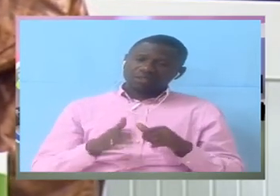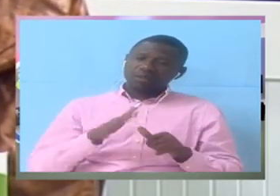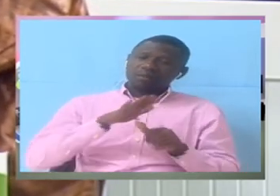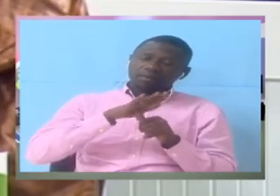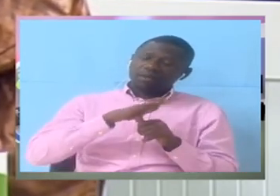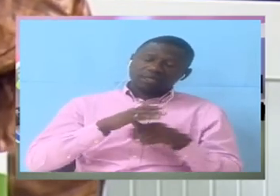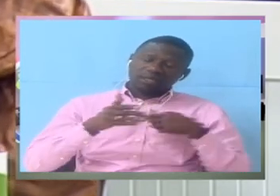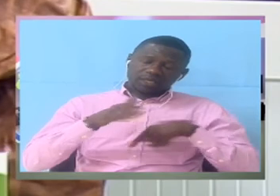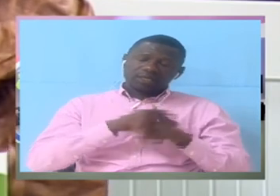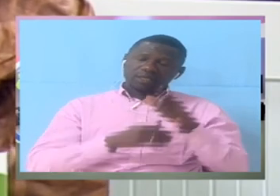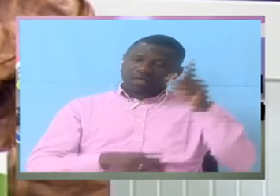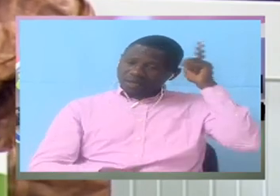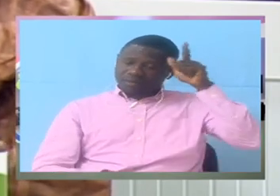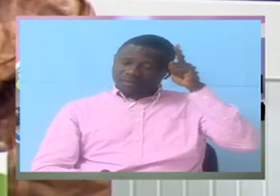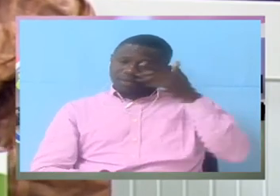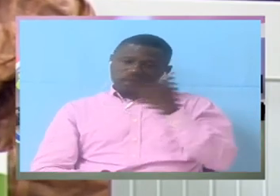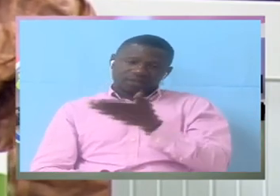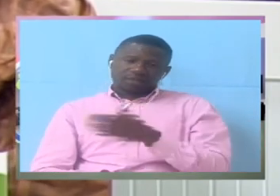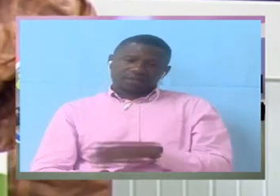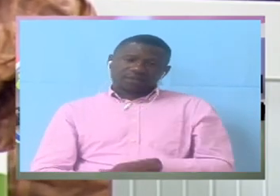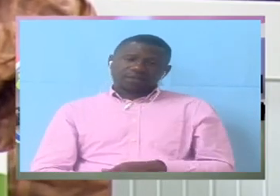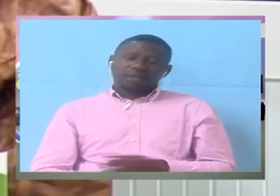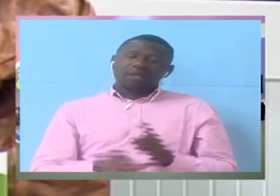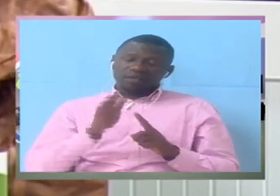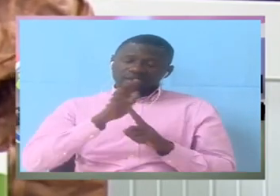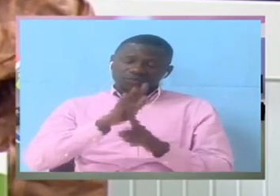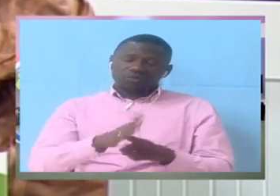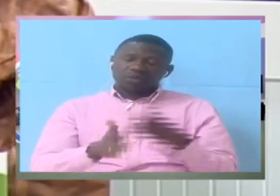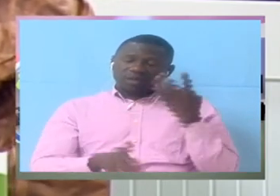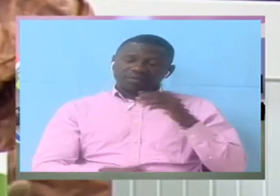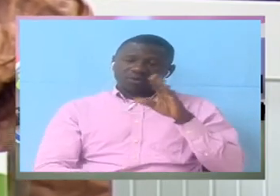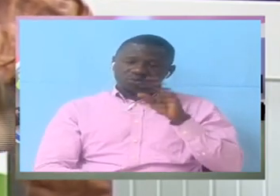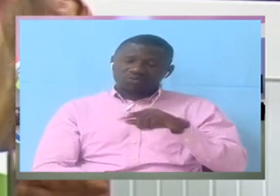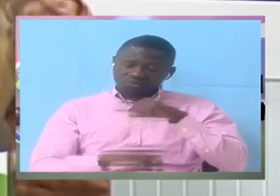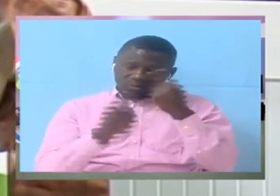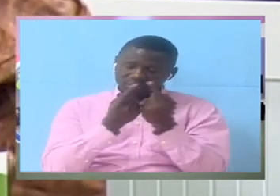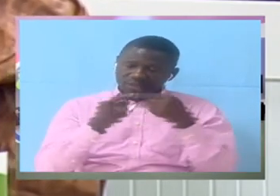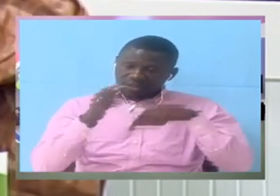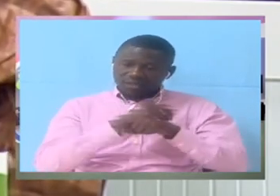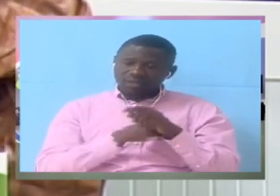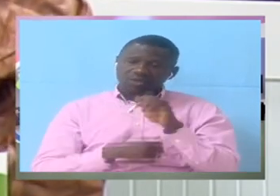If I do something wrong in my country and you don't like me,